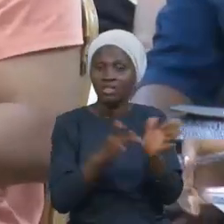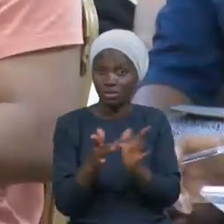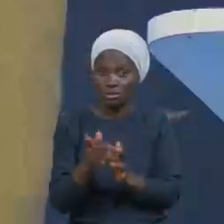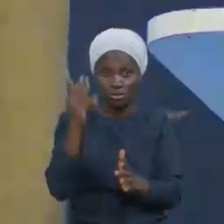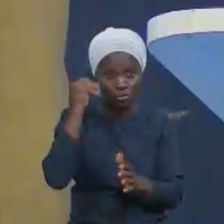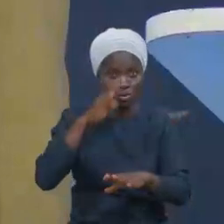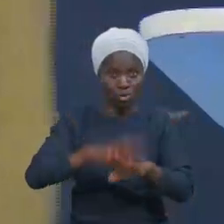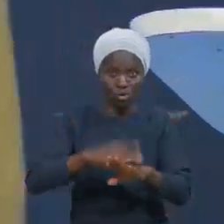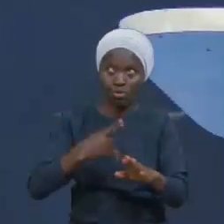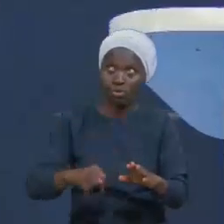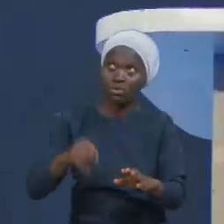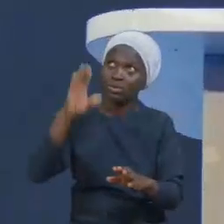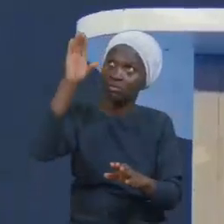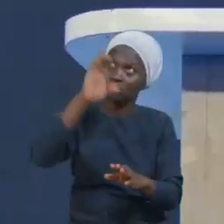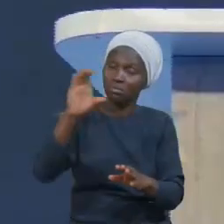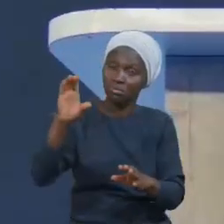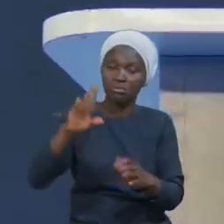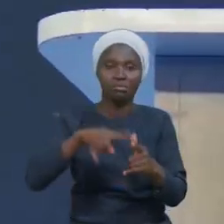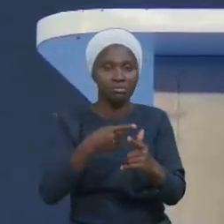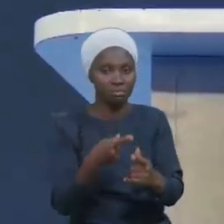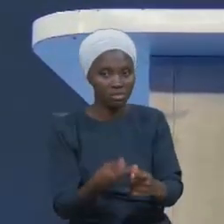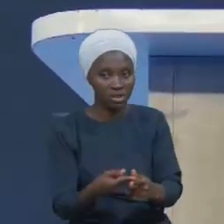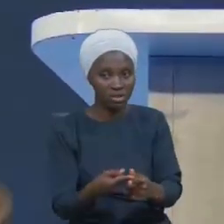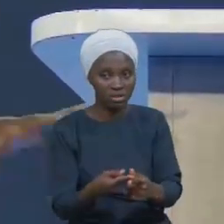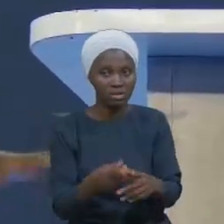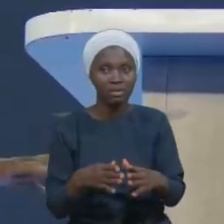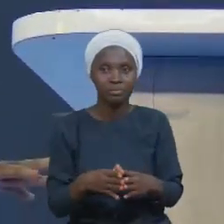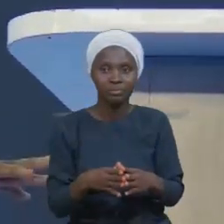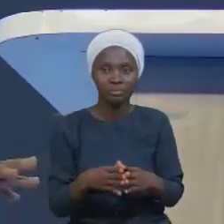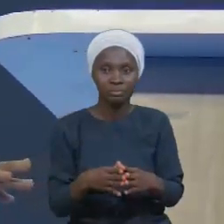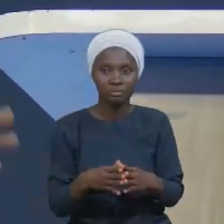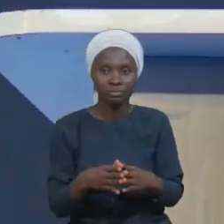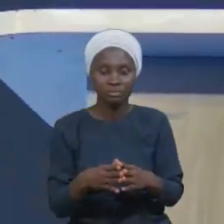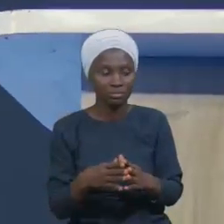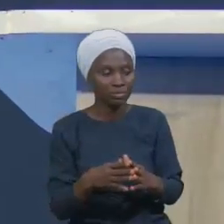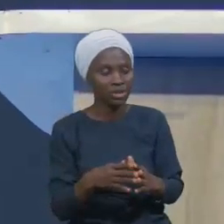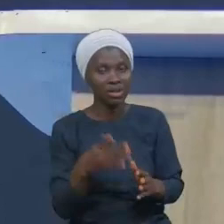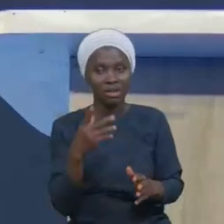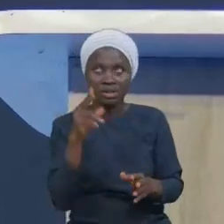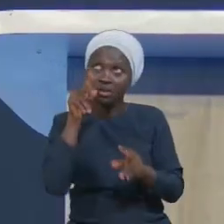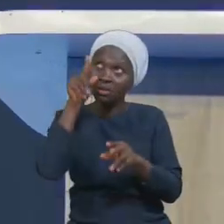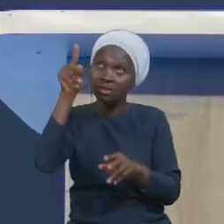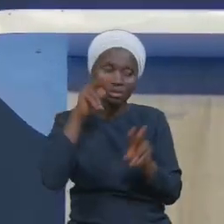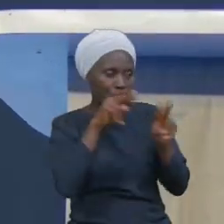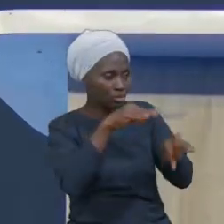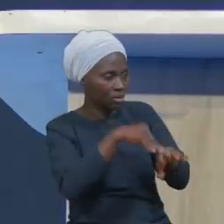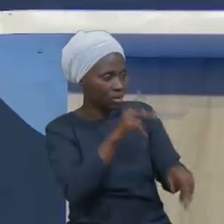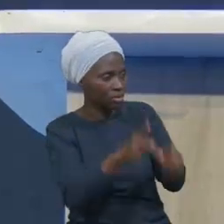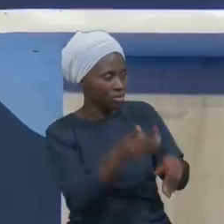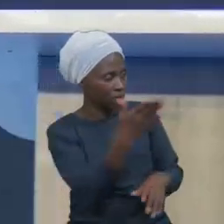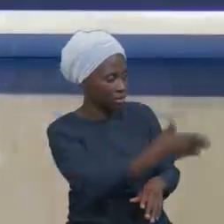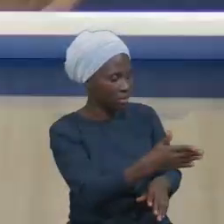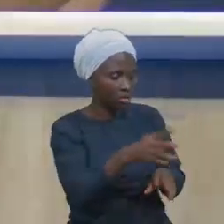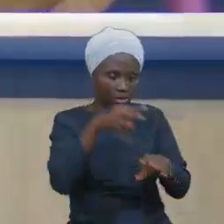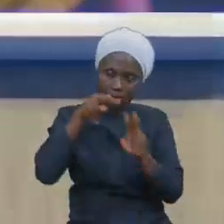cross, and then as he looked at the people there and he looked at the people here,